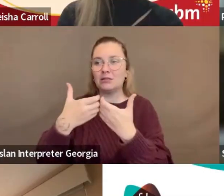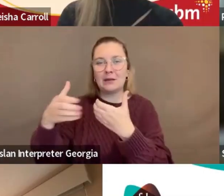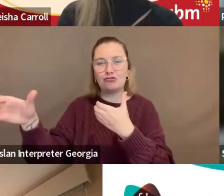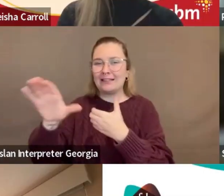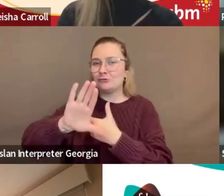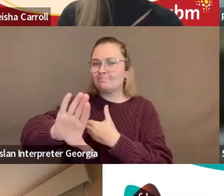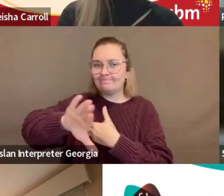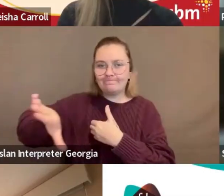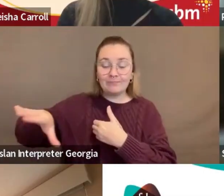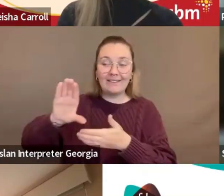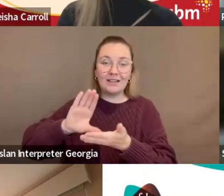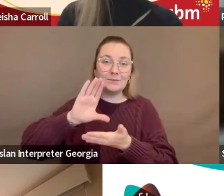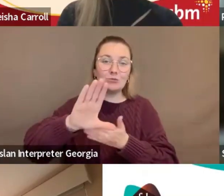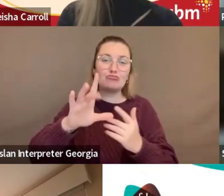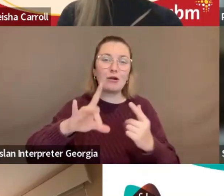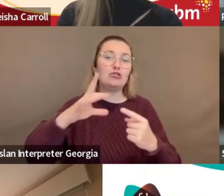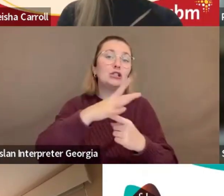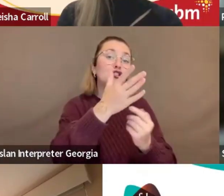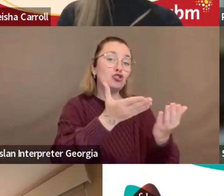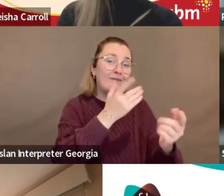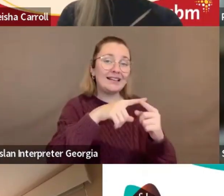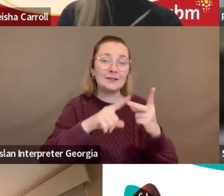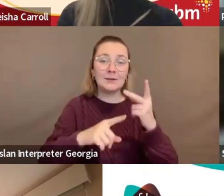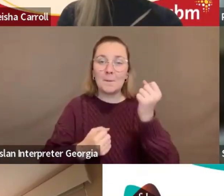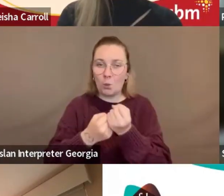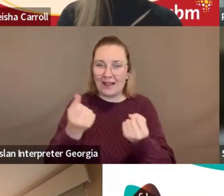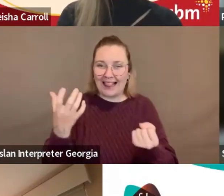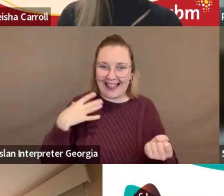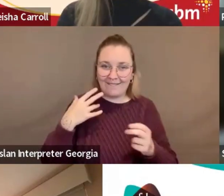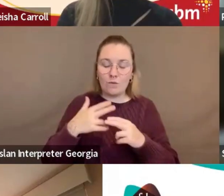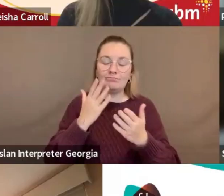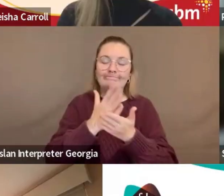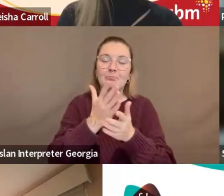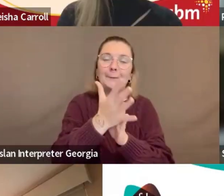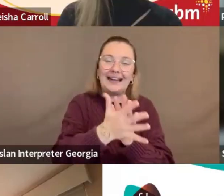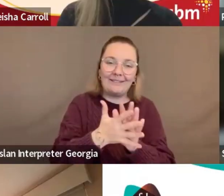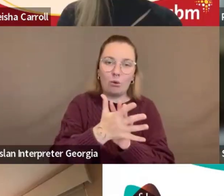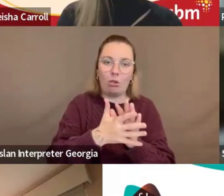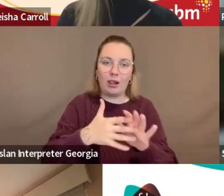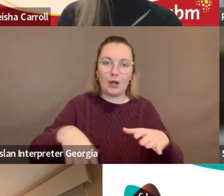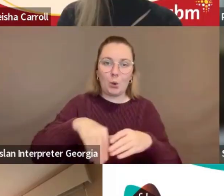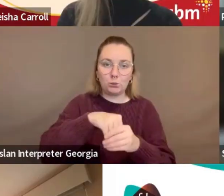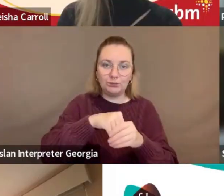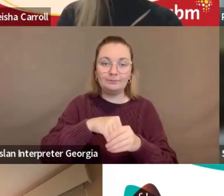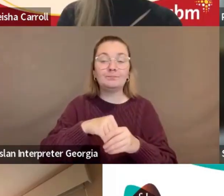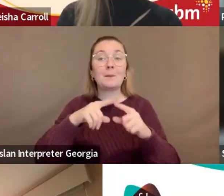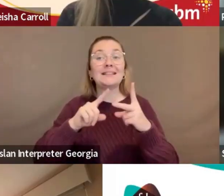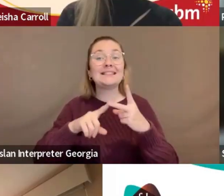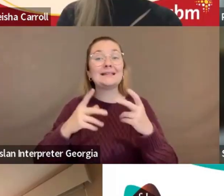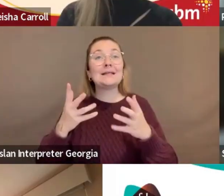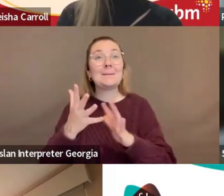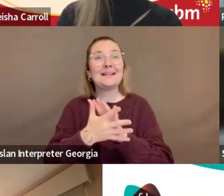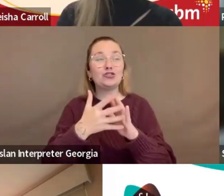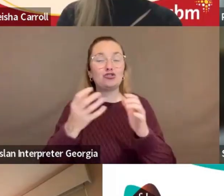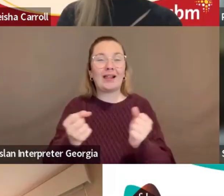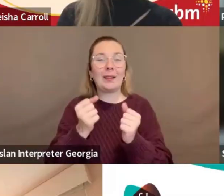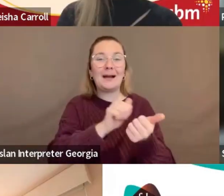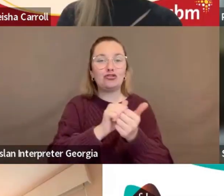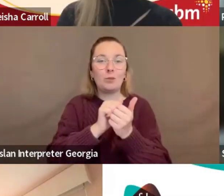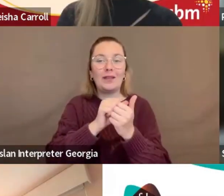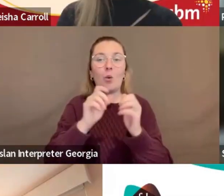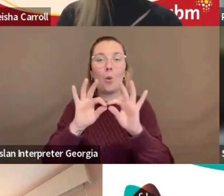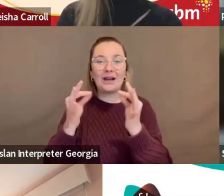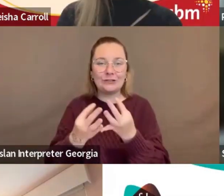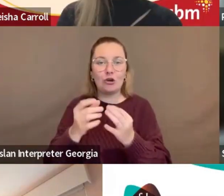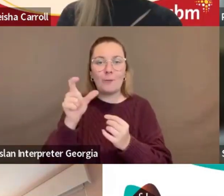that investments prioritise the services and supports required for meaningful inclusion. It also means strengthening partnerships with organisations